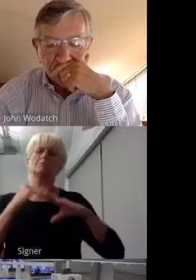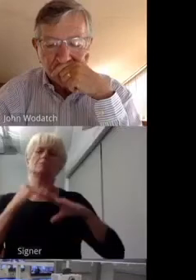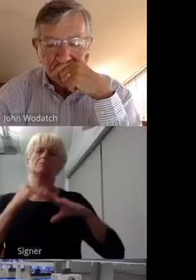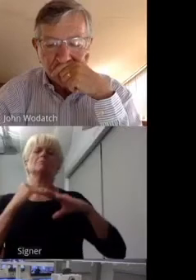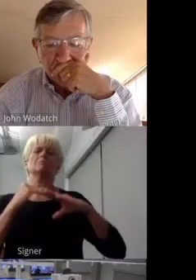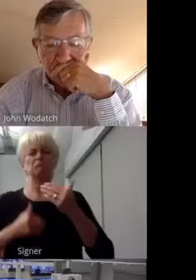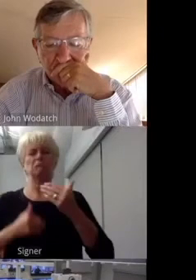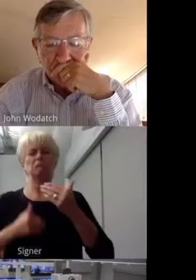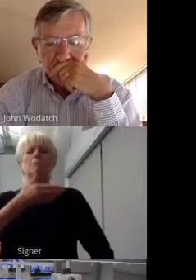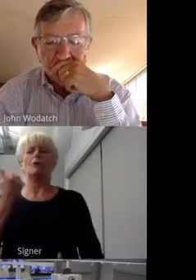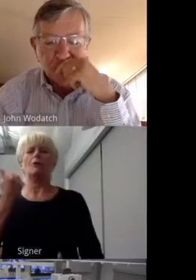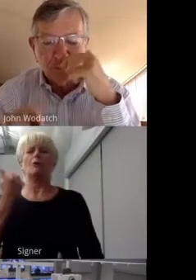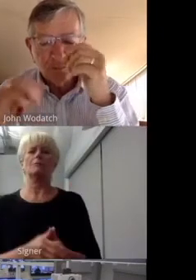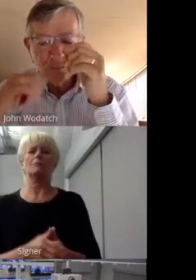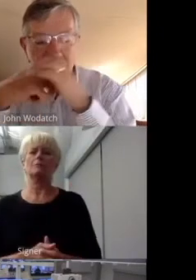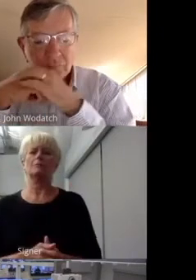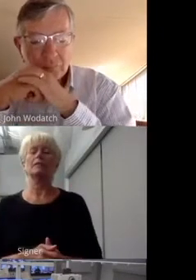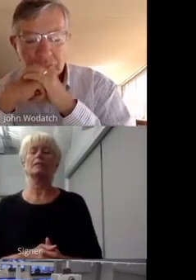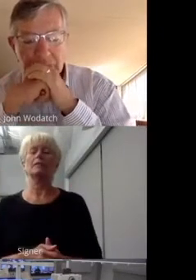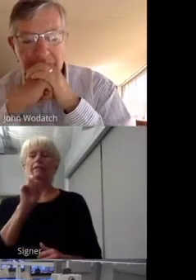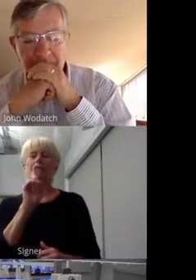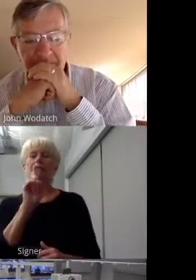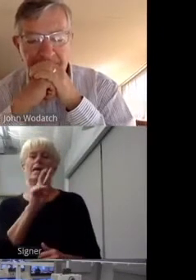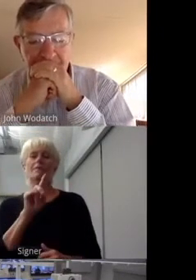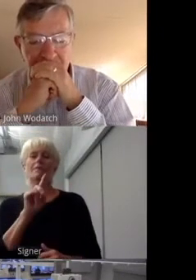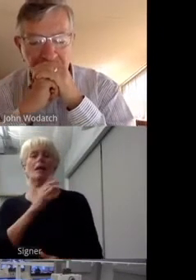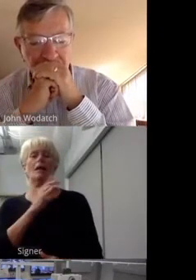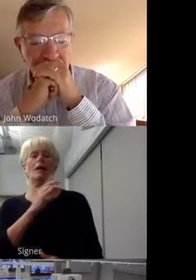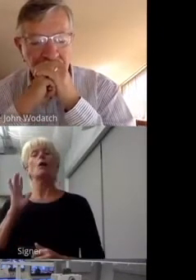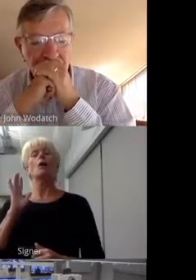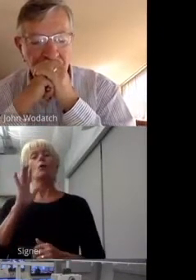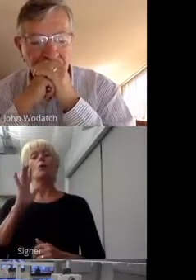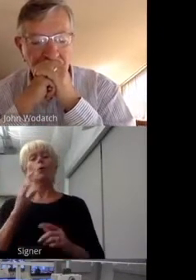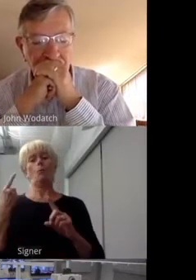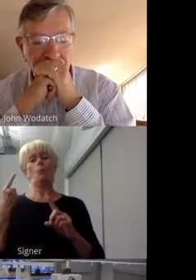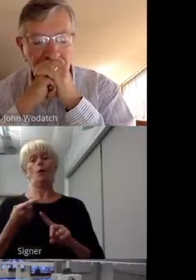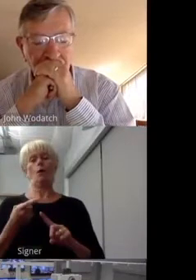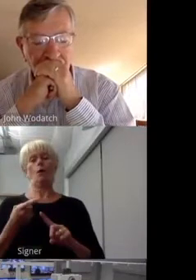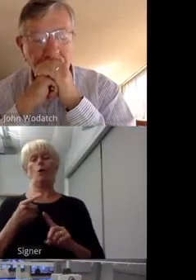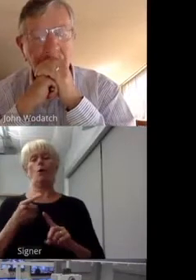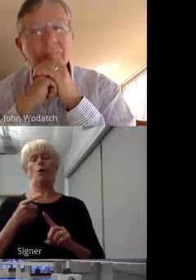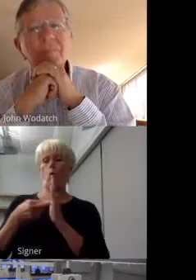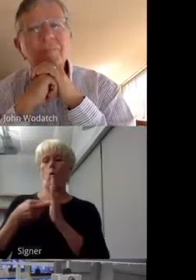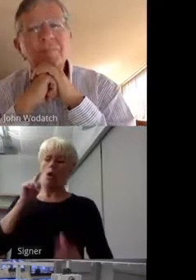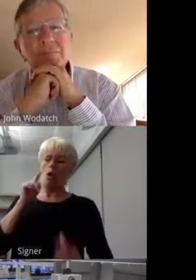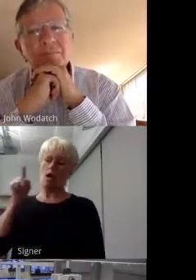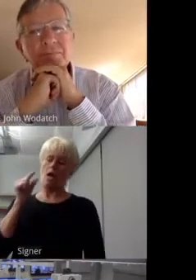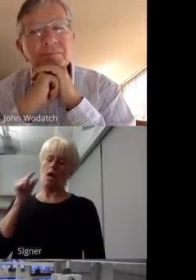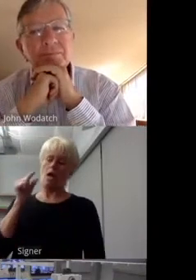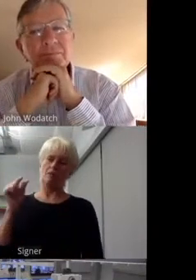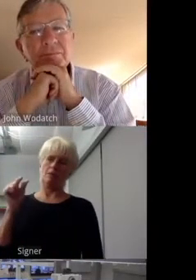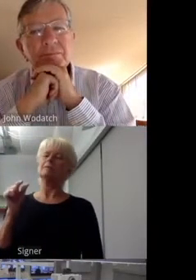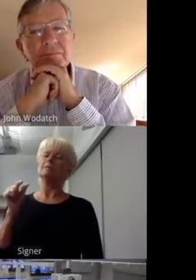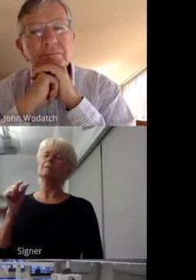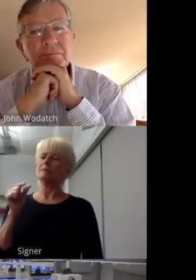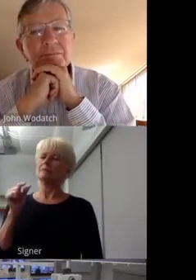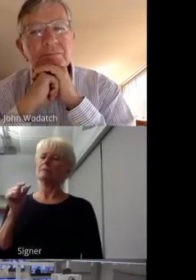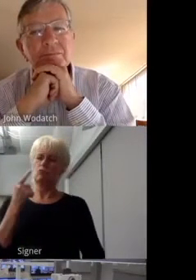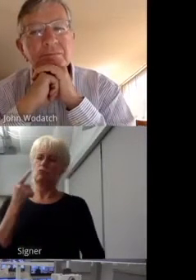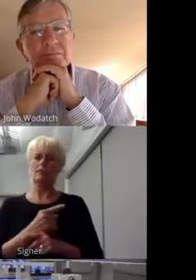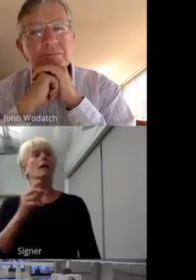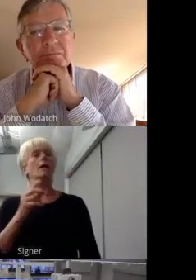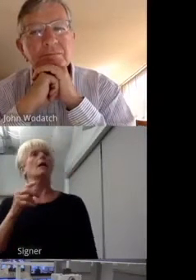That you make about the role of government is especially important because it's resonated here in Ontario, where the approach to developing access standards has always